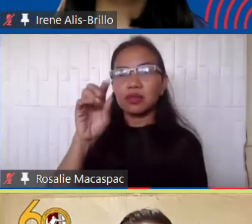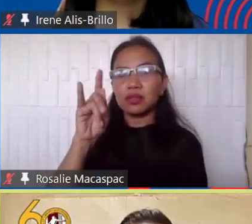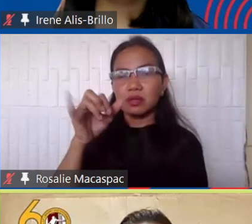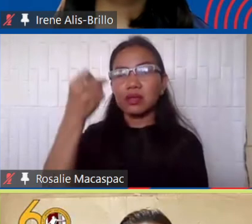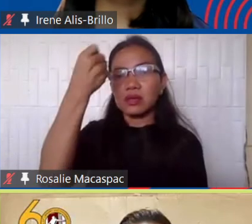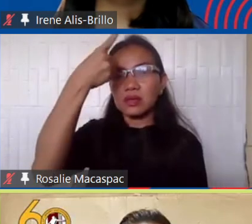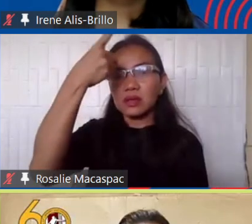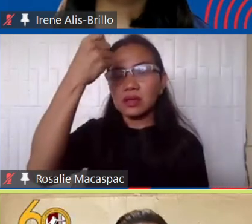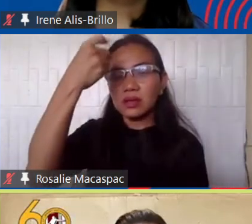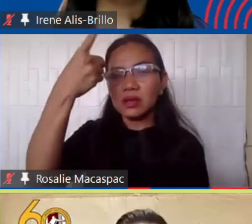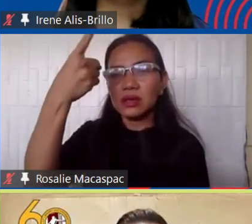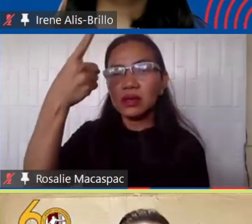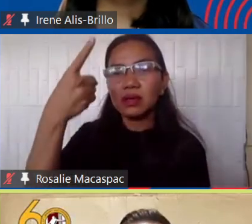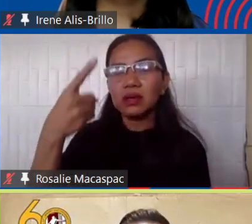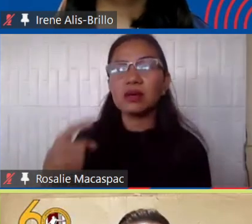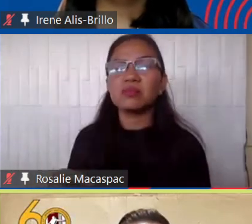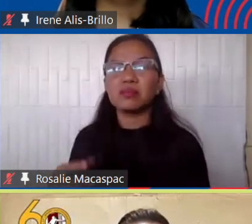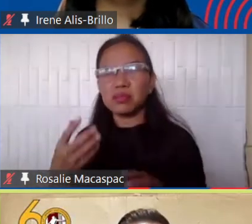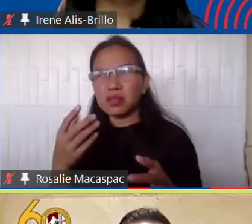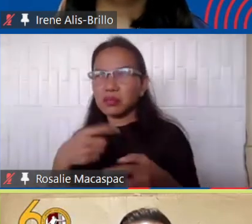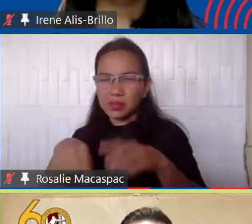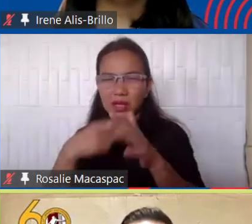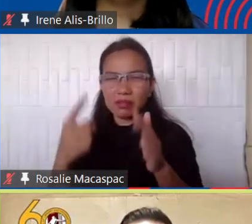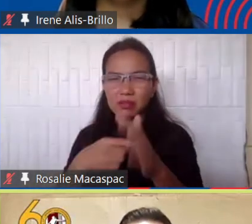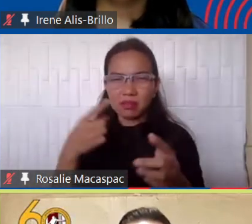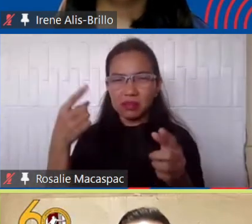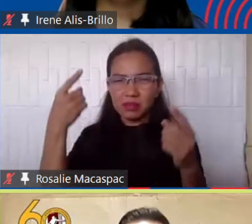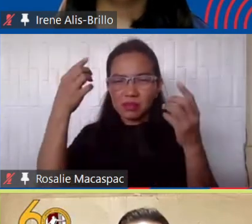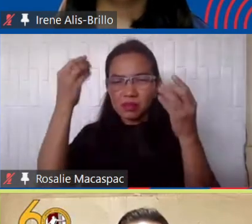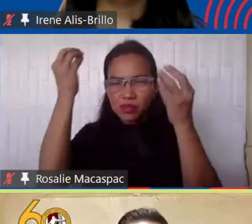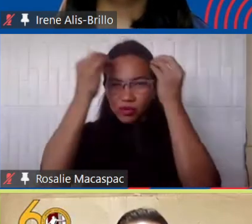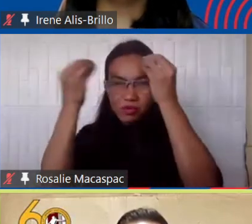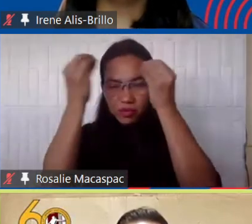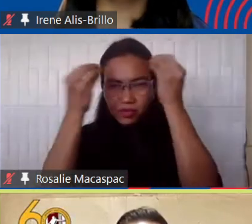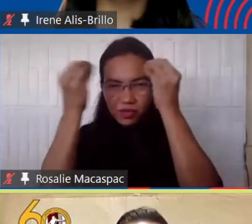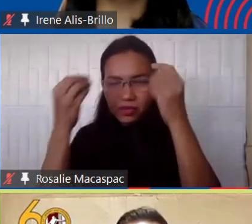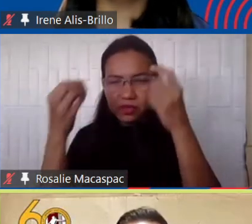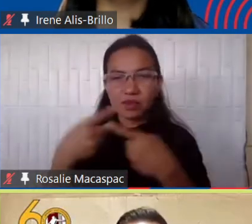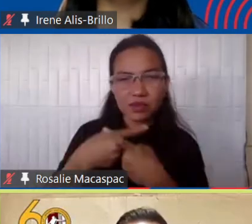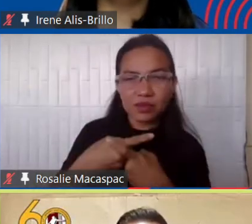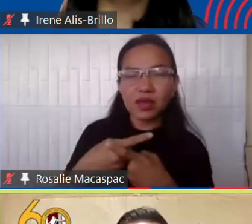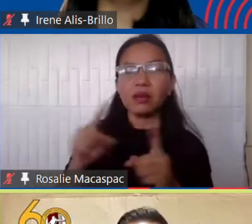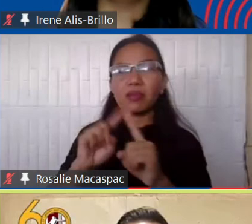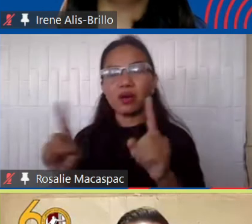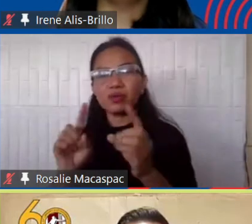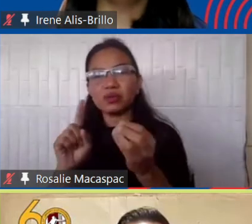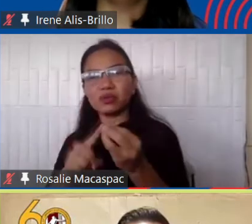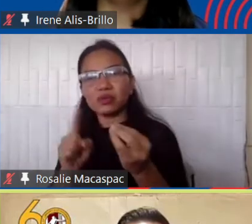be confusing, yung data repository, database, or